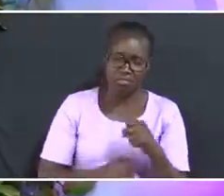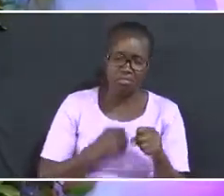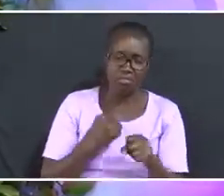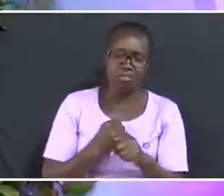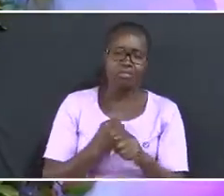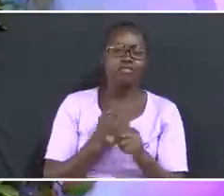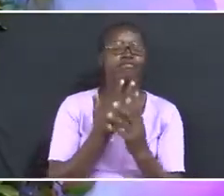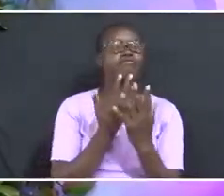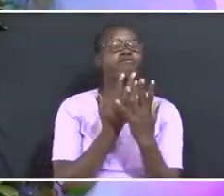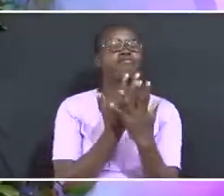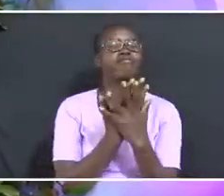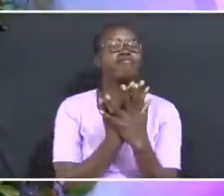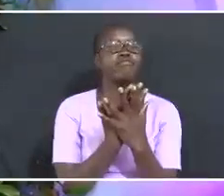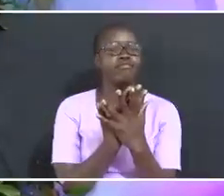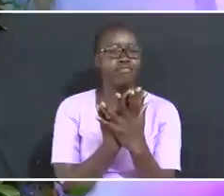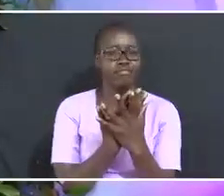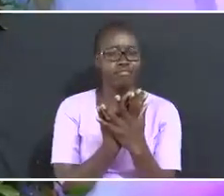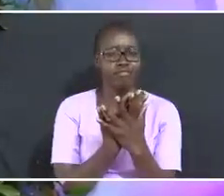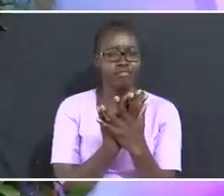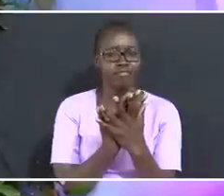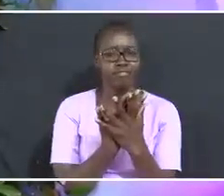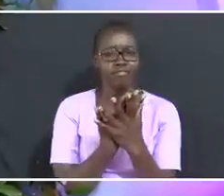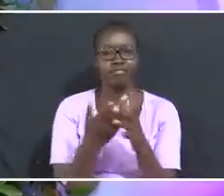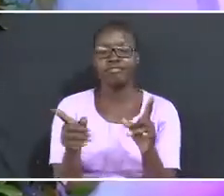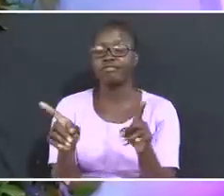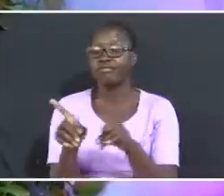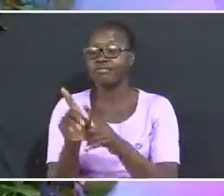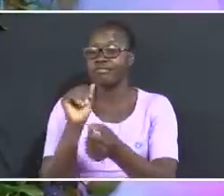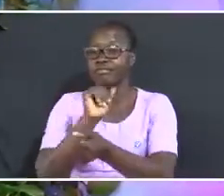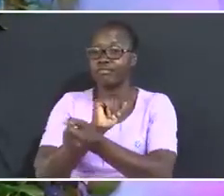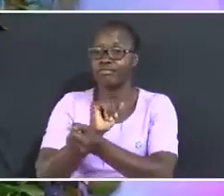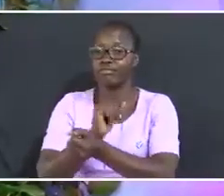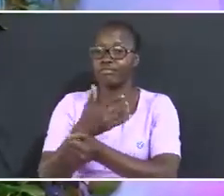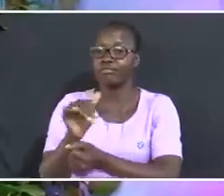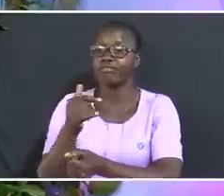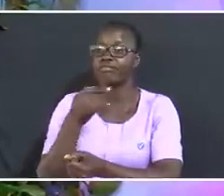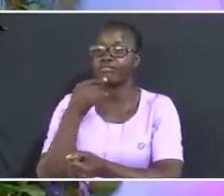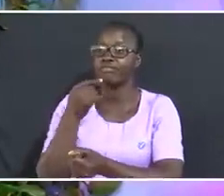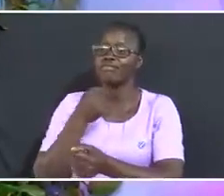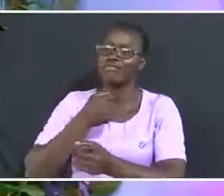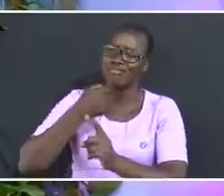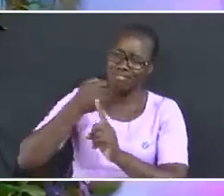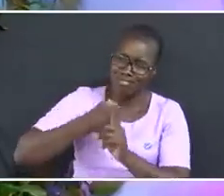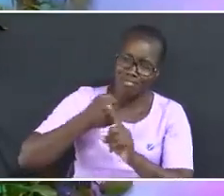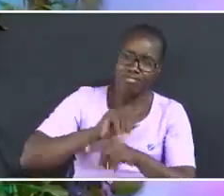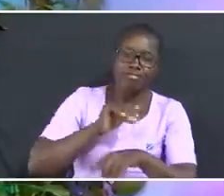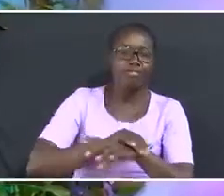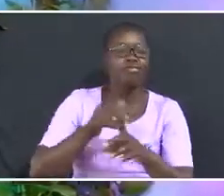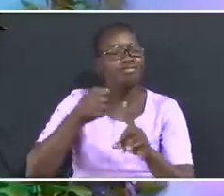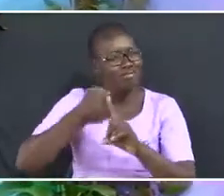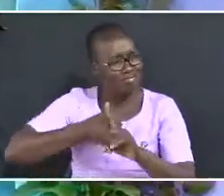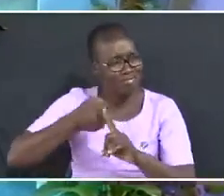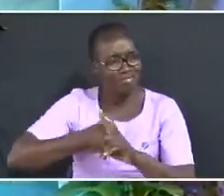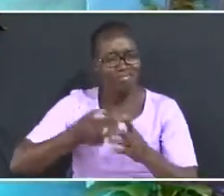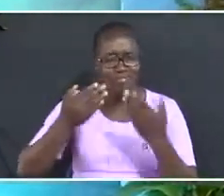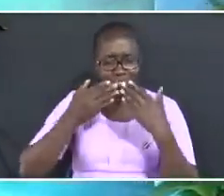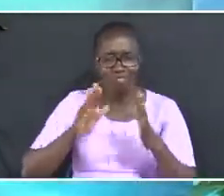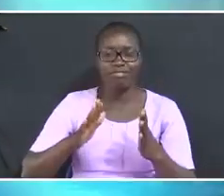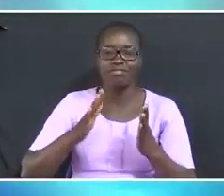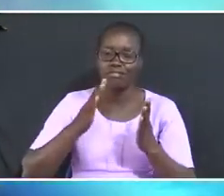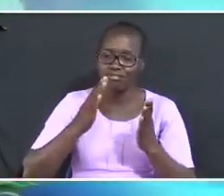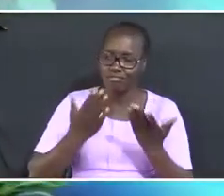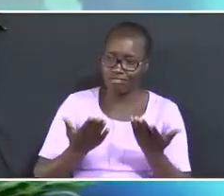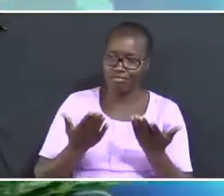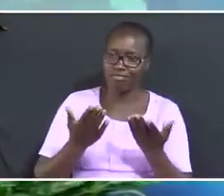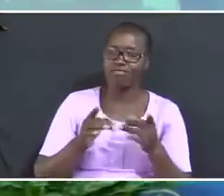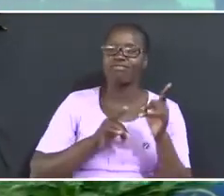and yet, like Paul, and yet say, I have fought the good fight. I have finished the